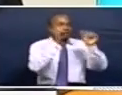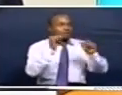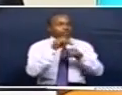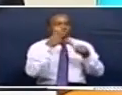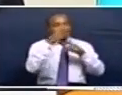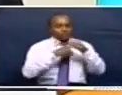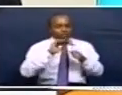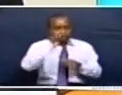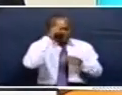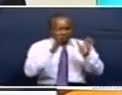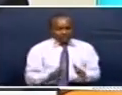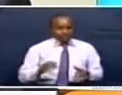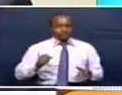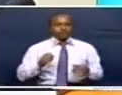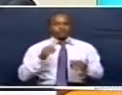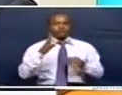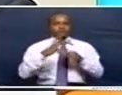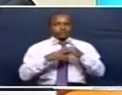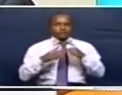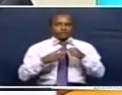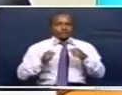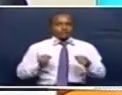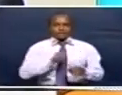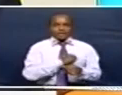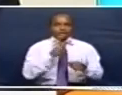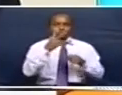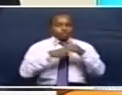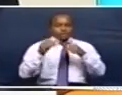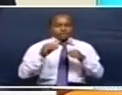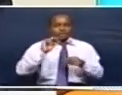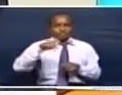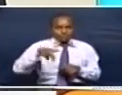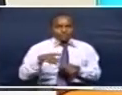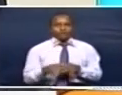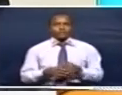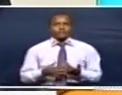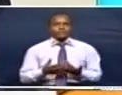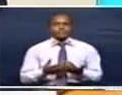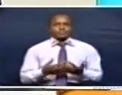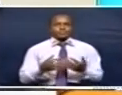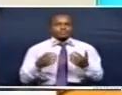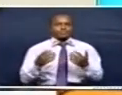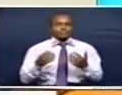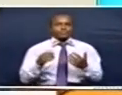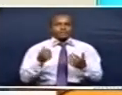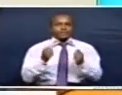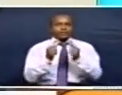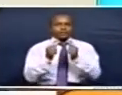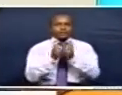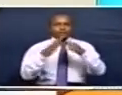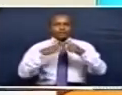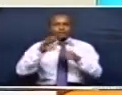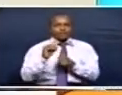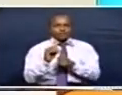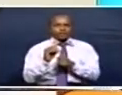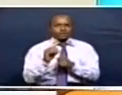47 senators, the 290 members of our National Assembly, the 47, you know, the 1850, you know,